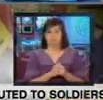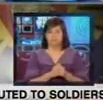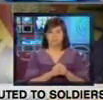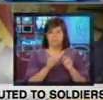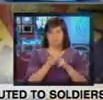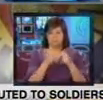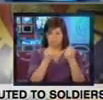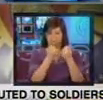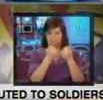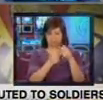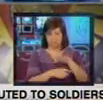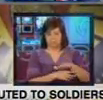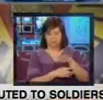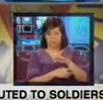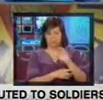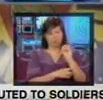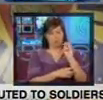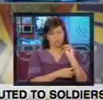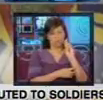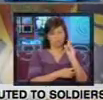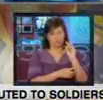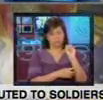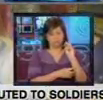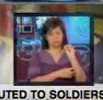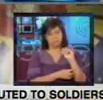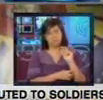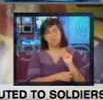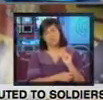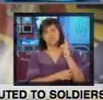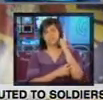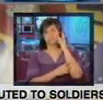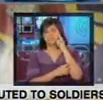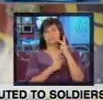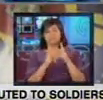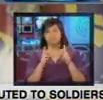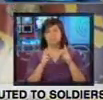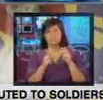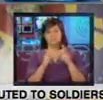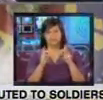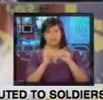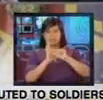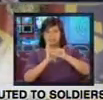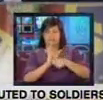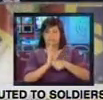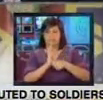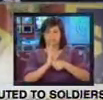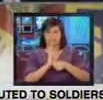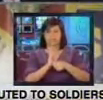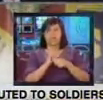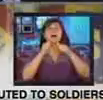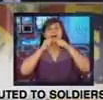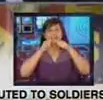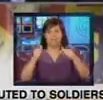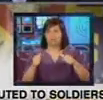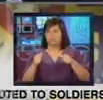is the battleground now in the ombudsman, in the various courts? I think it was the Supreme very, Court. Yeah. I think it's very significant that he announced